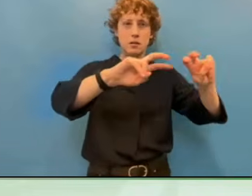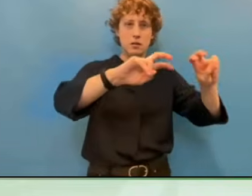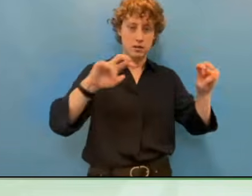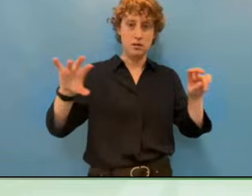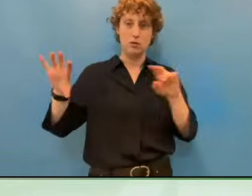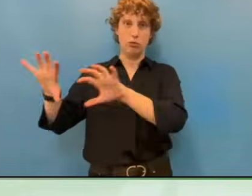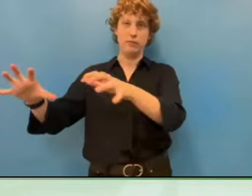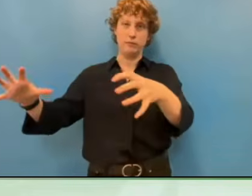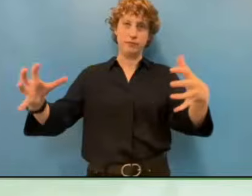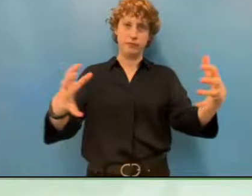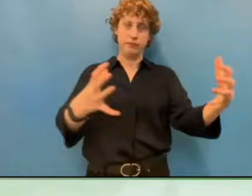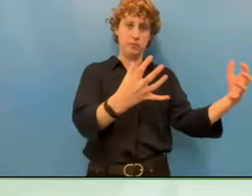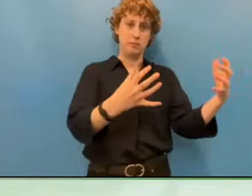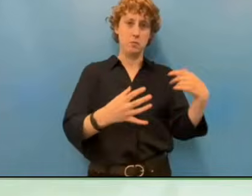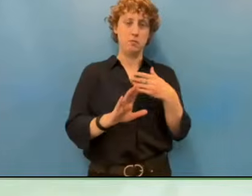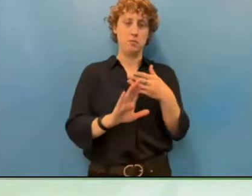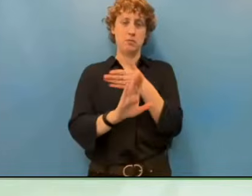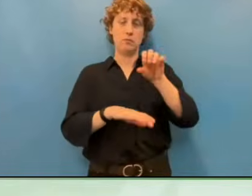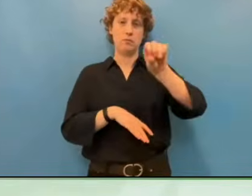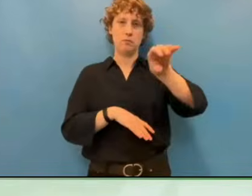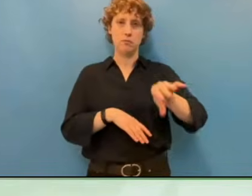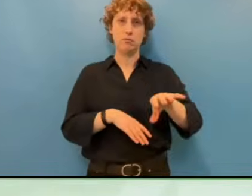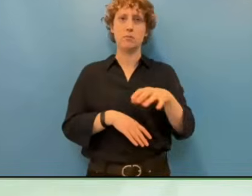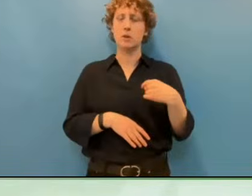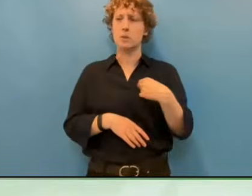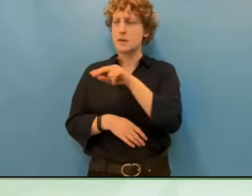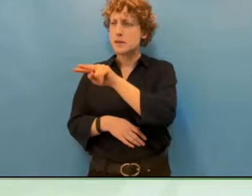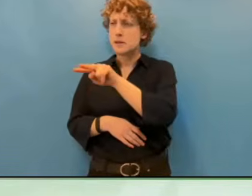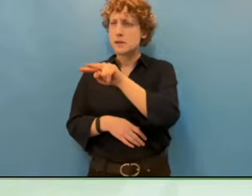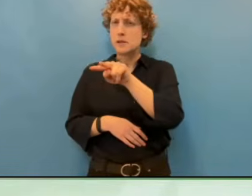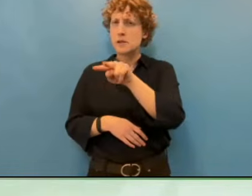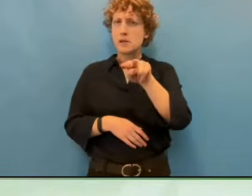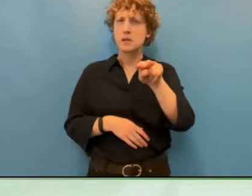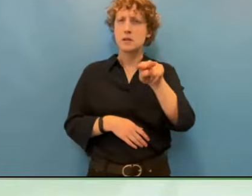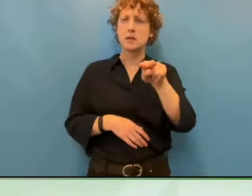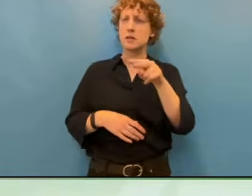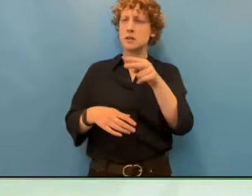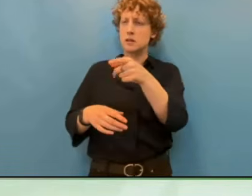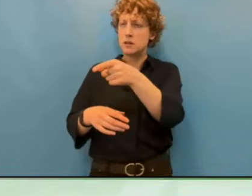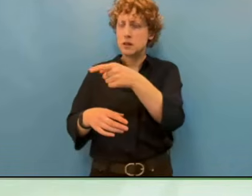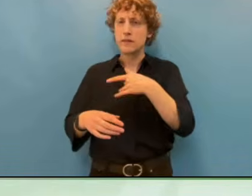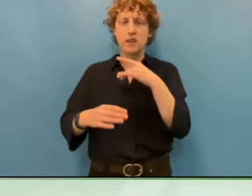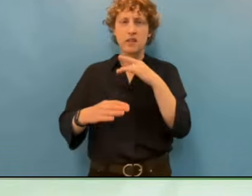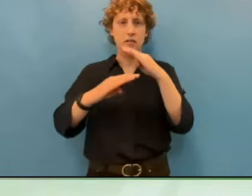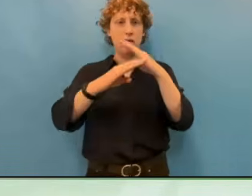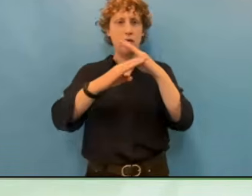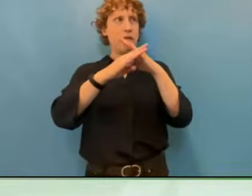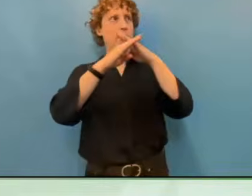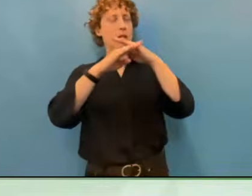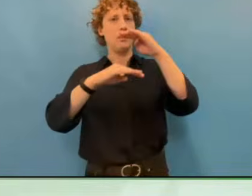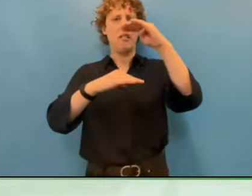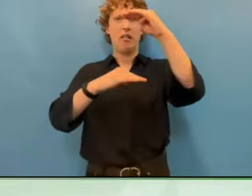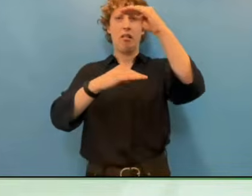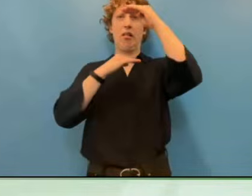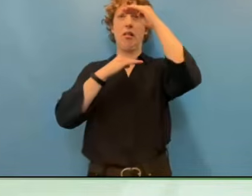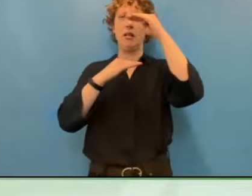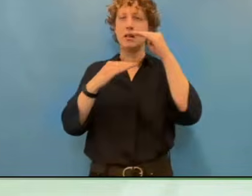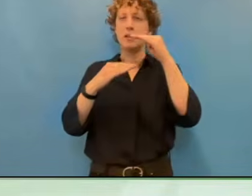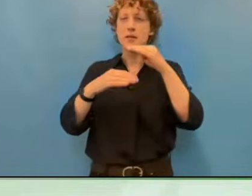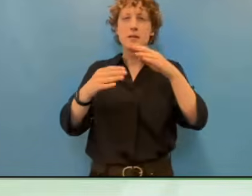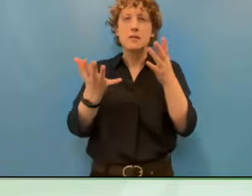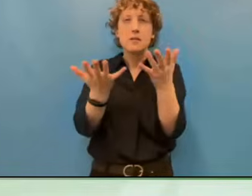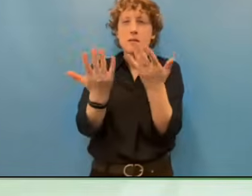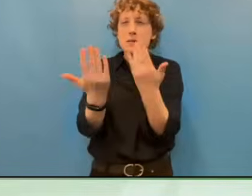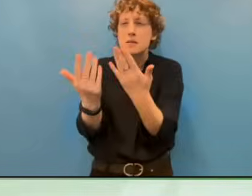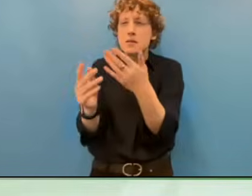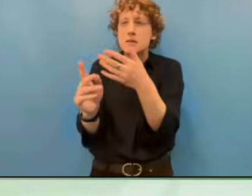which exact cases they feel restricted or they feel their needs. So we don't want just to talk